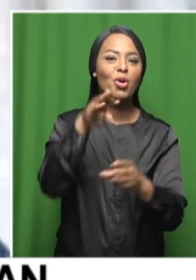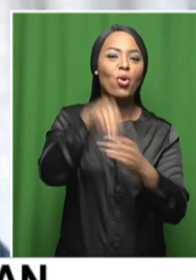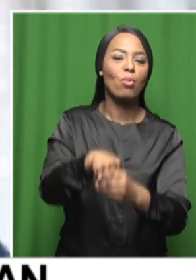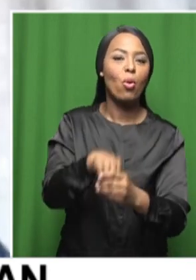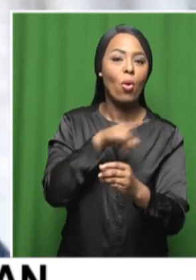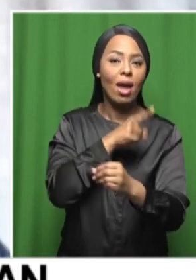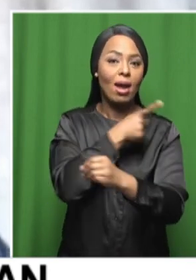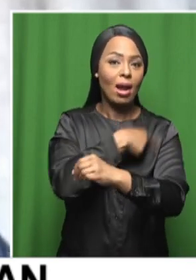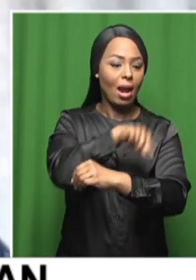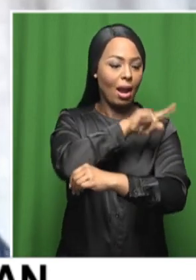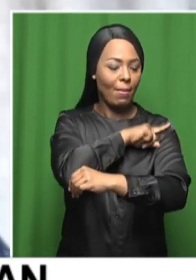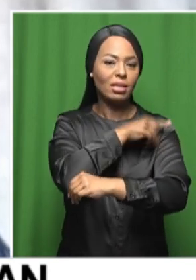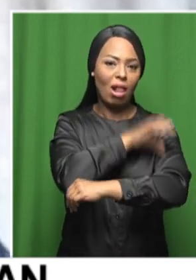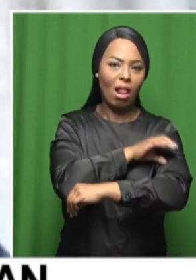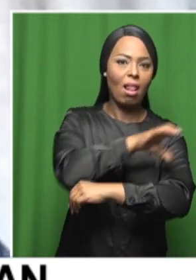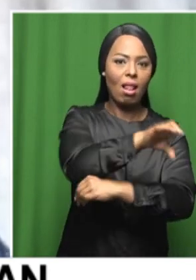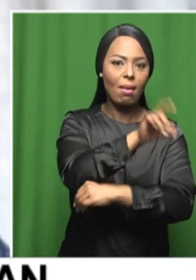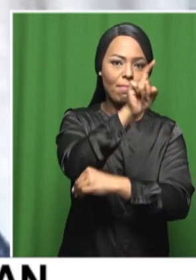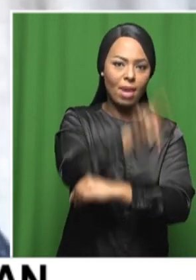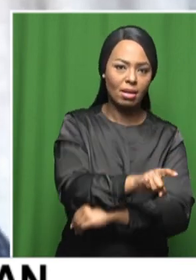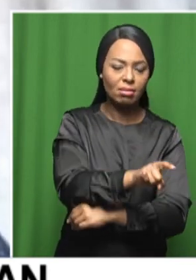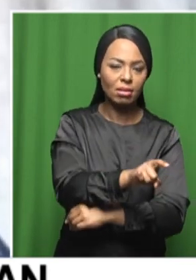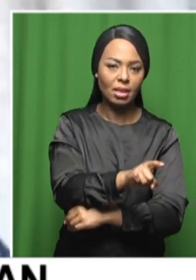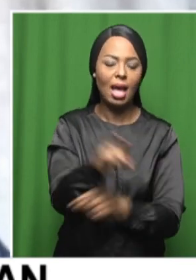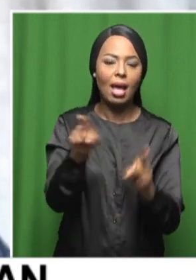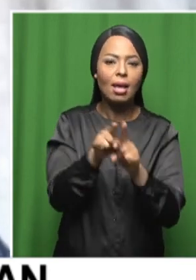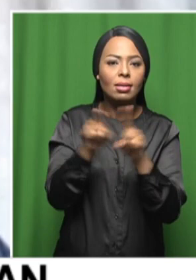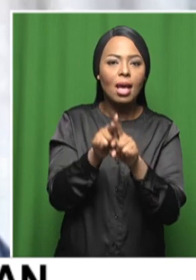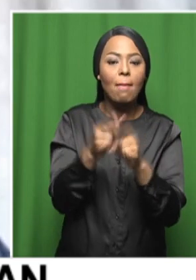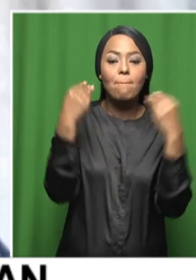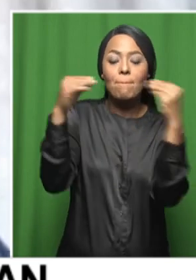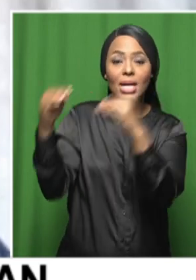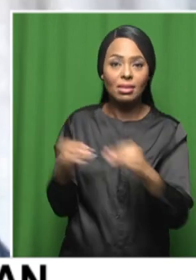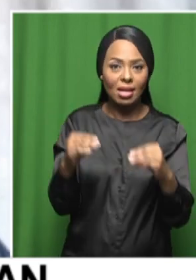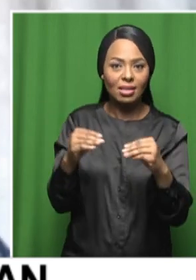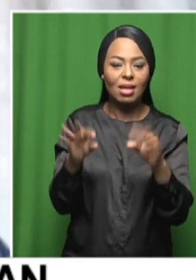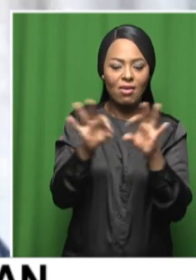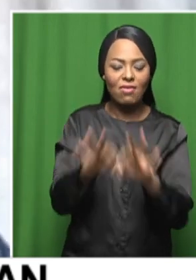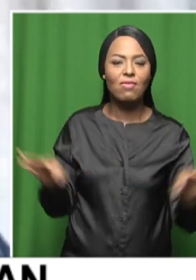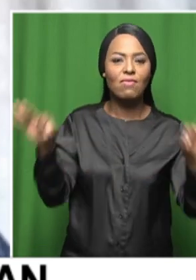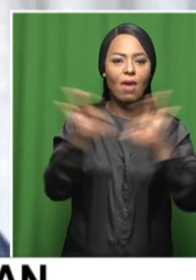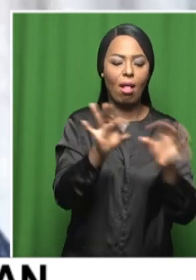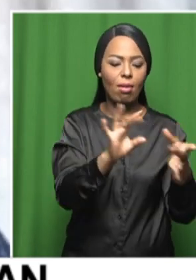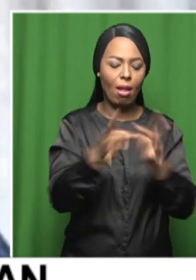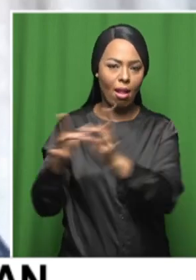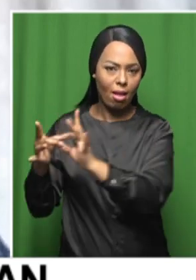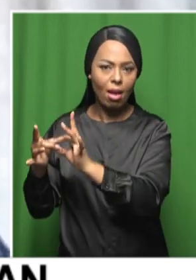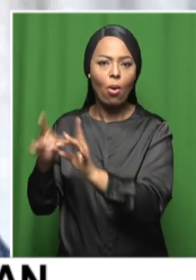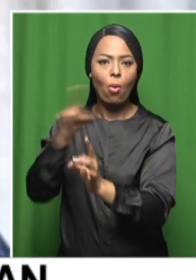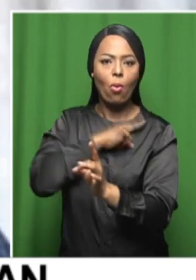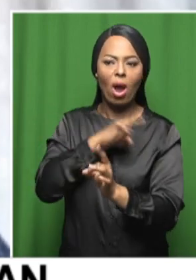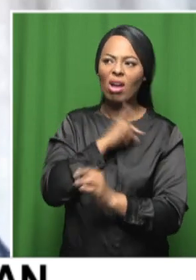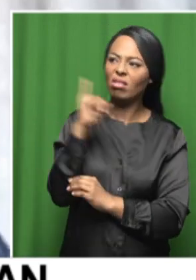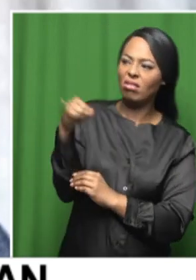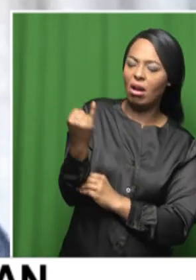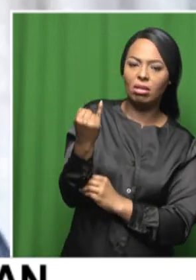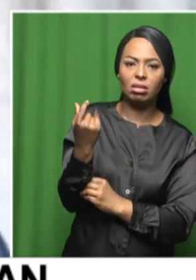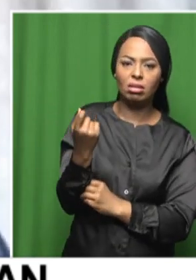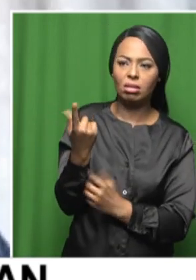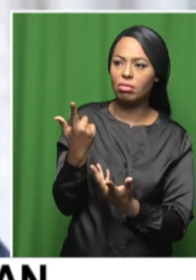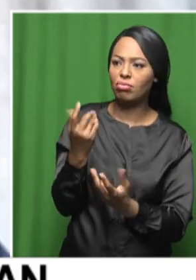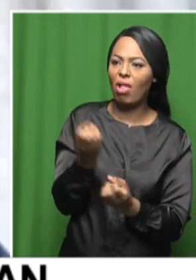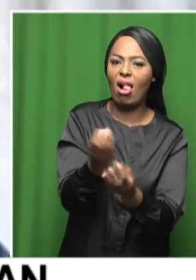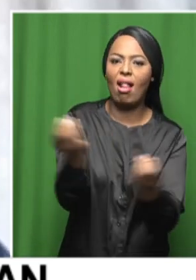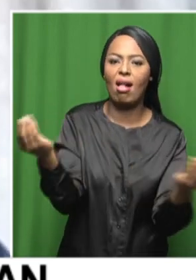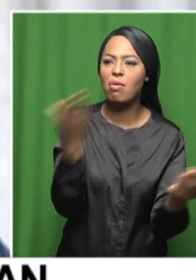capacity is being built, and also adjusting businesses' value chains so that they don't just give handouts